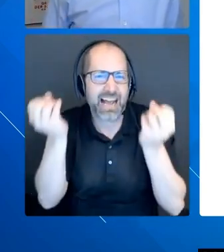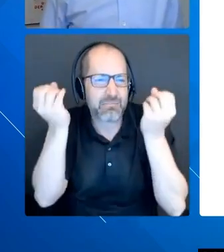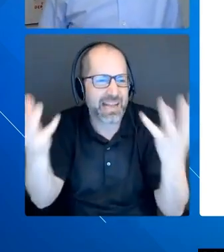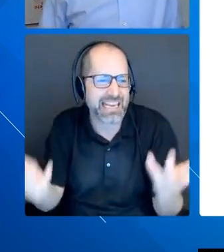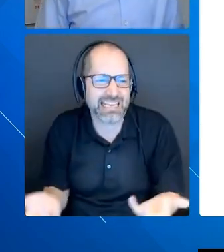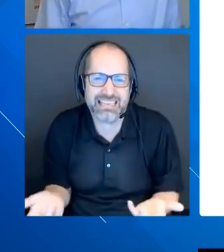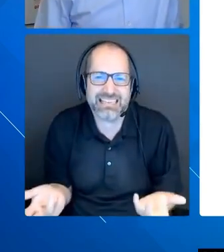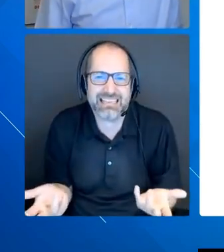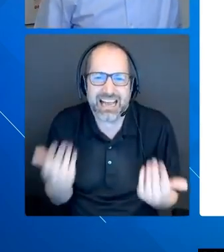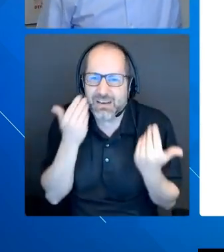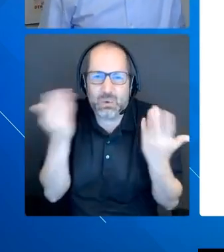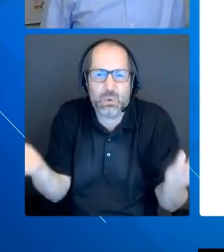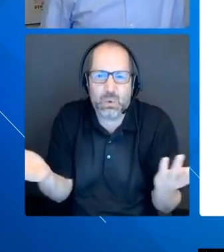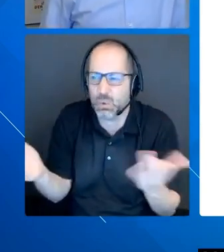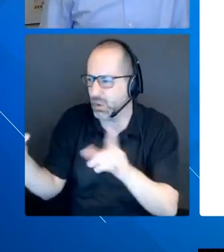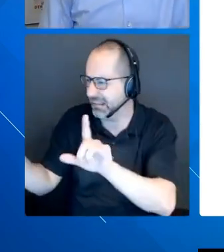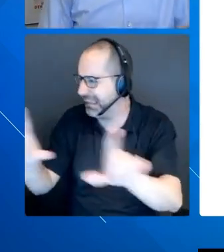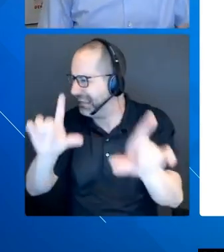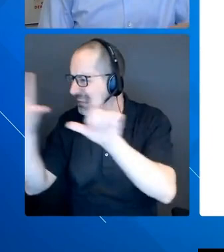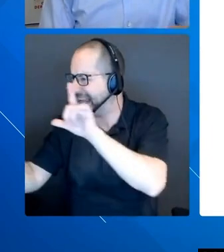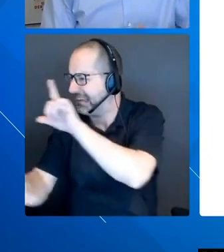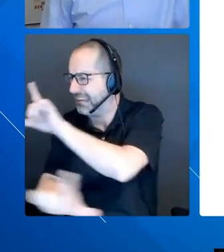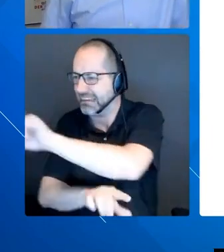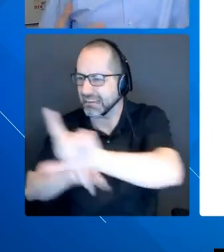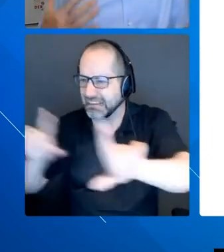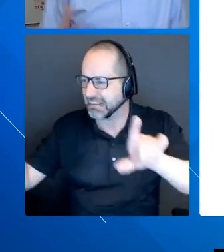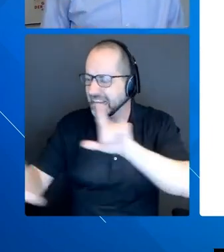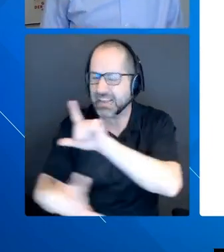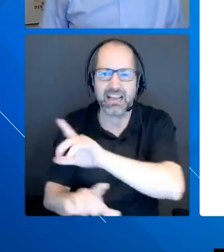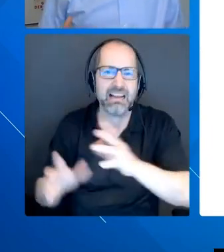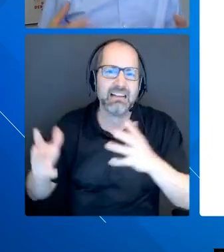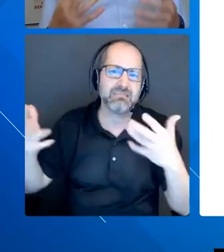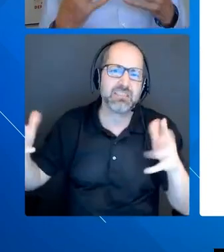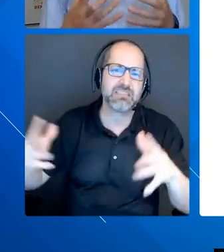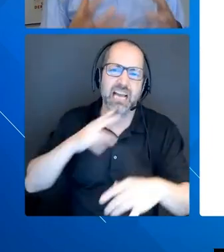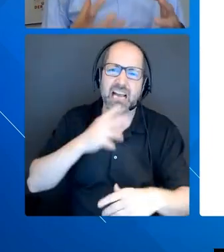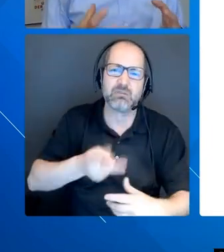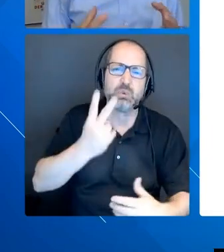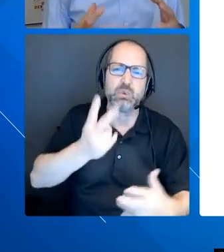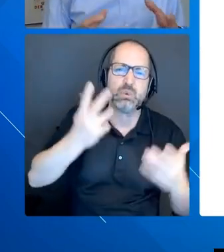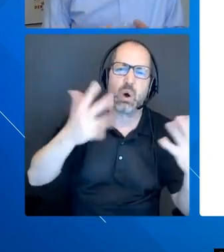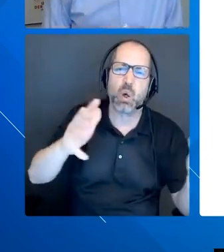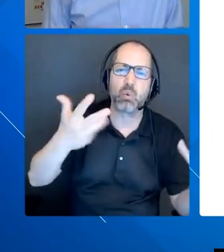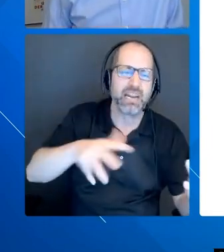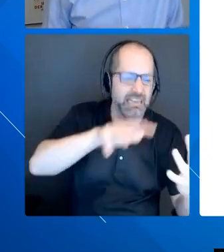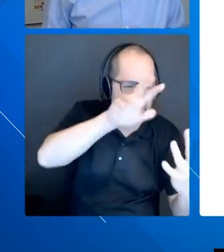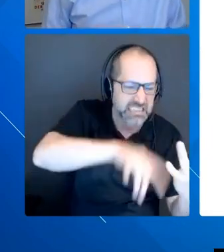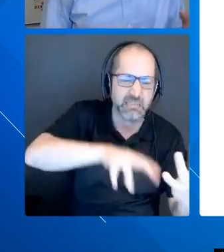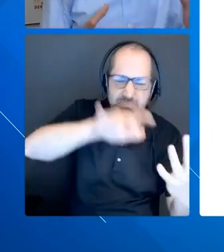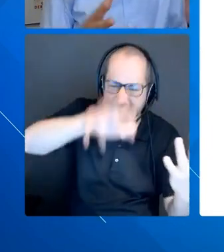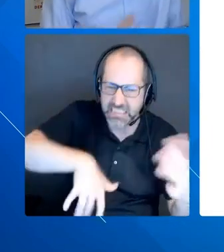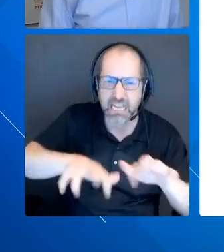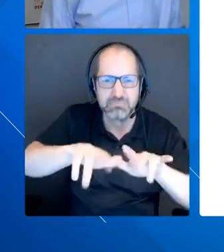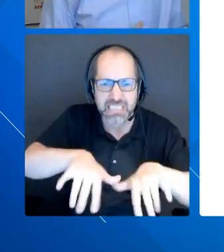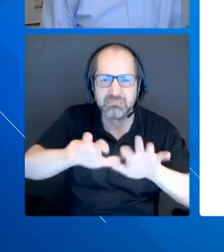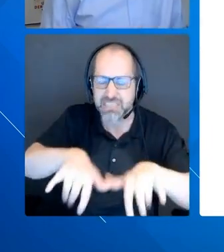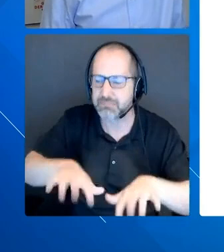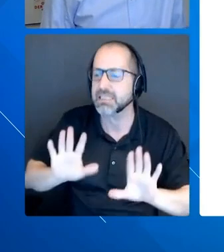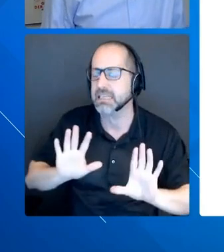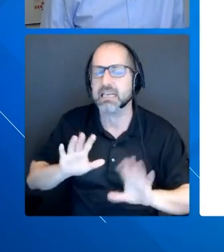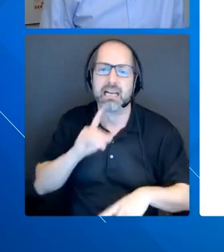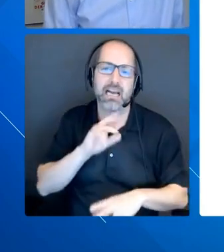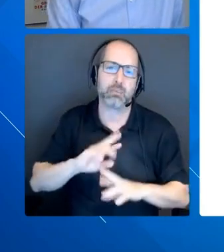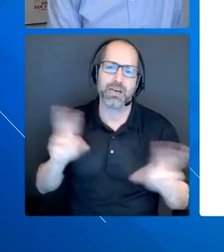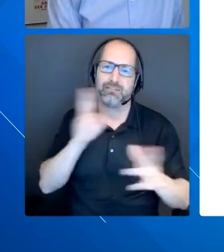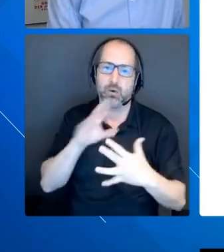how much more work I have to do, and I can tell how much more I'm ready for a break. I don't know how